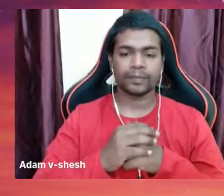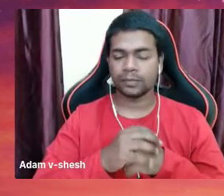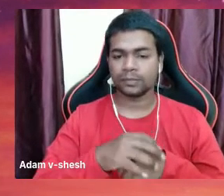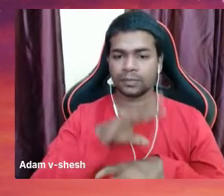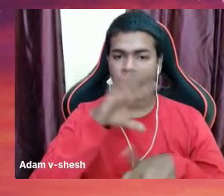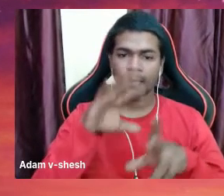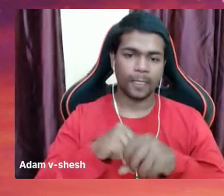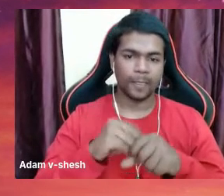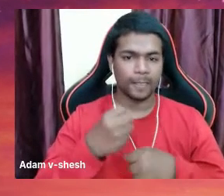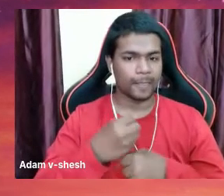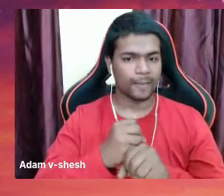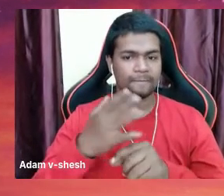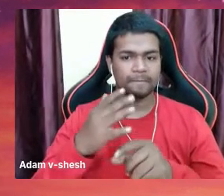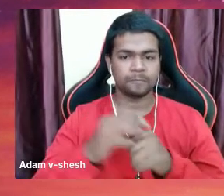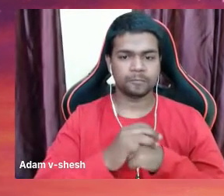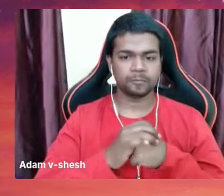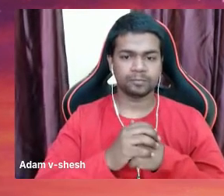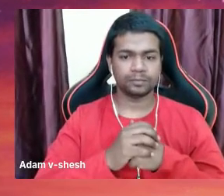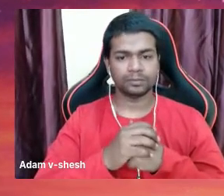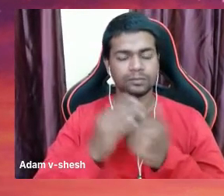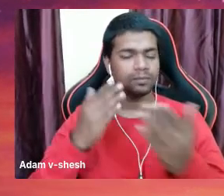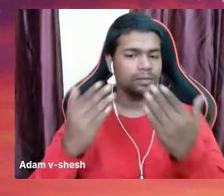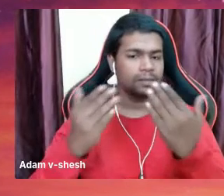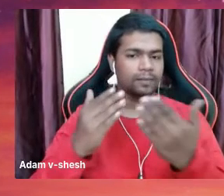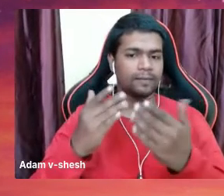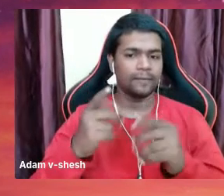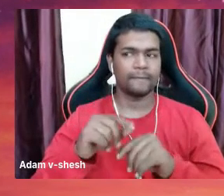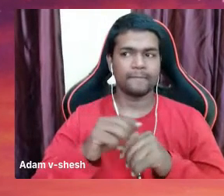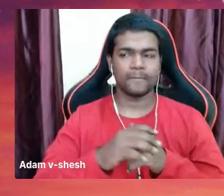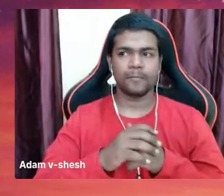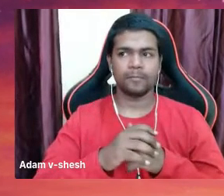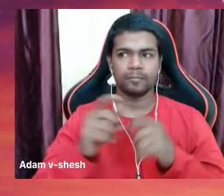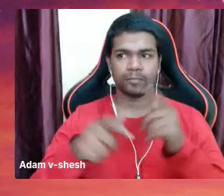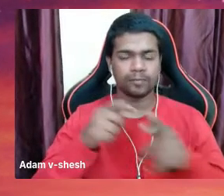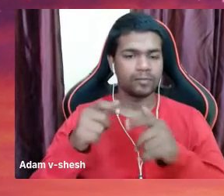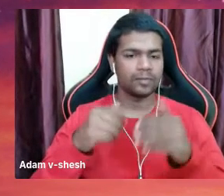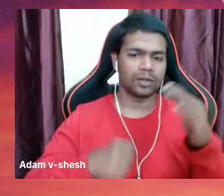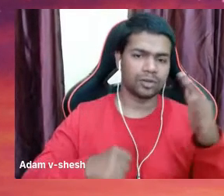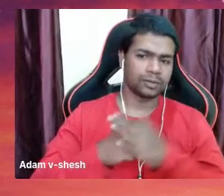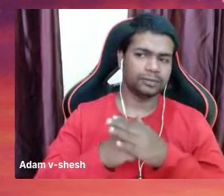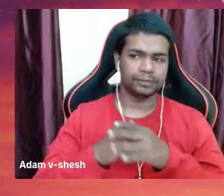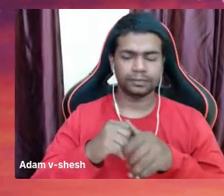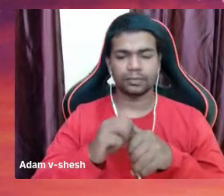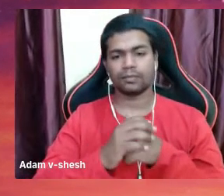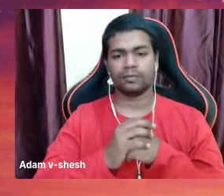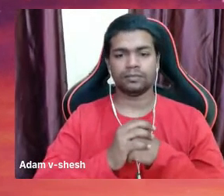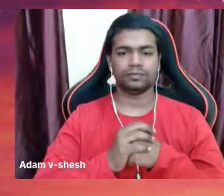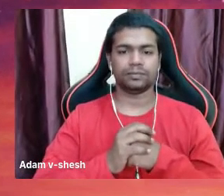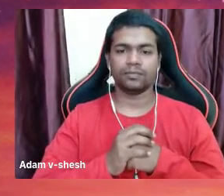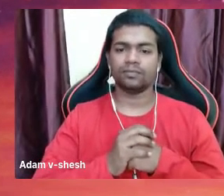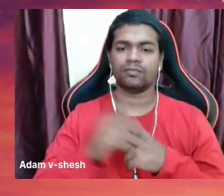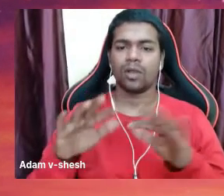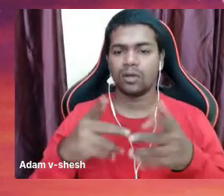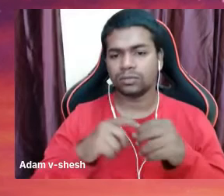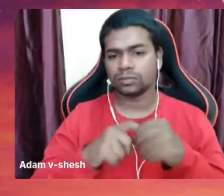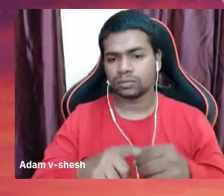that you can't build excellent, competitive, and of course defensible companies at that top layer, at that app layer, question is, how do we